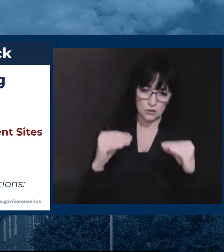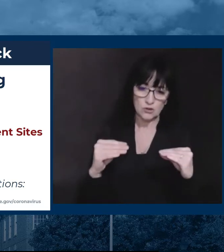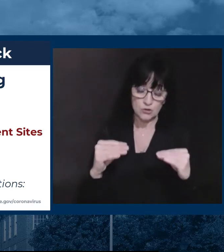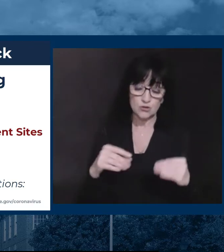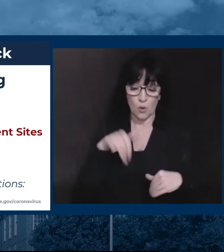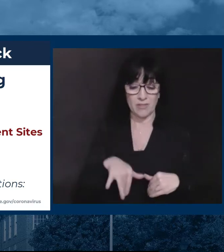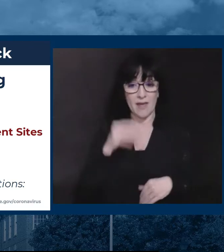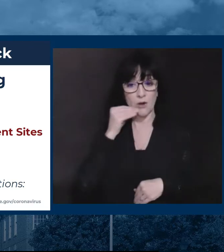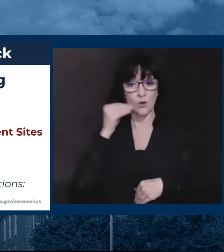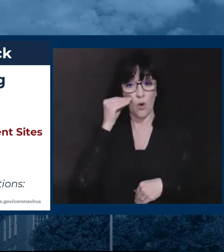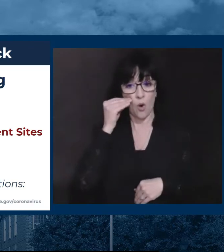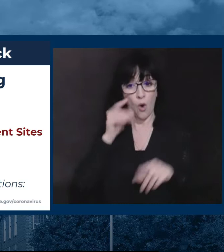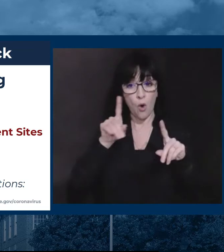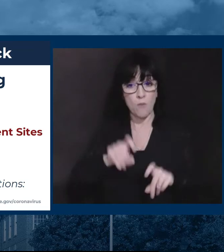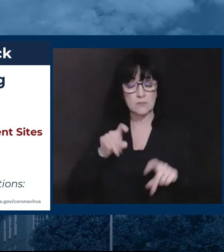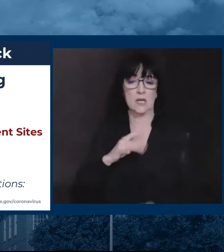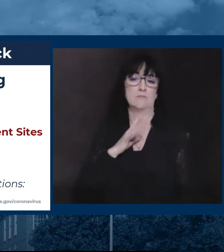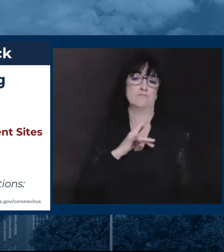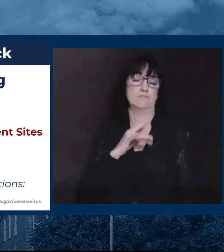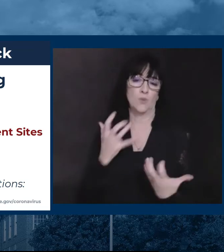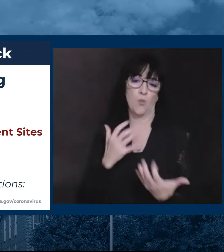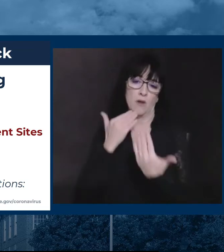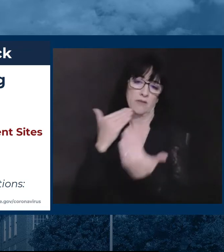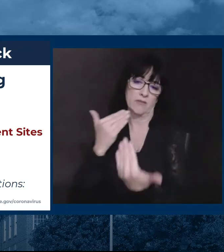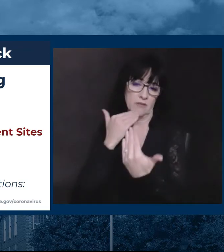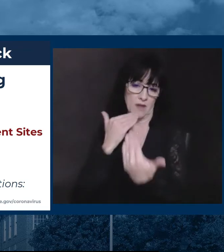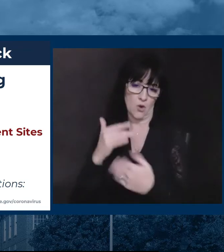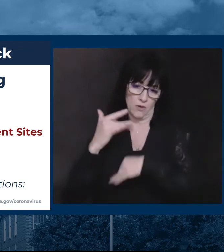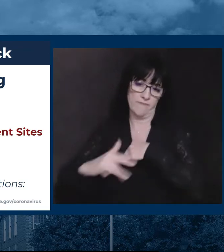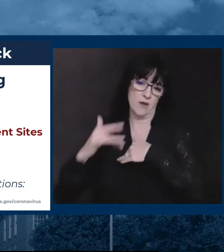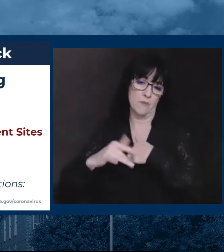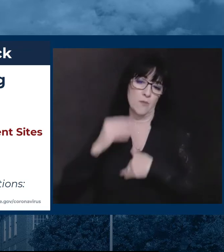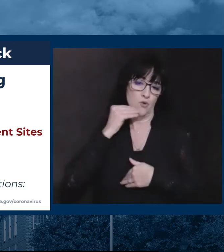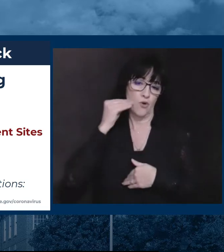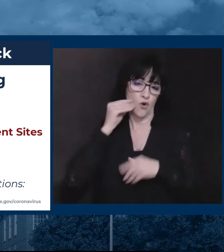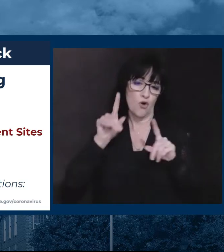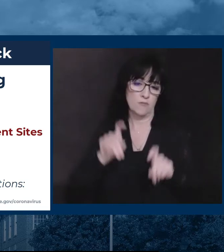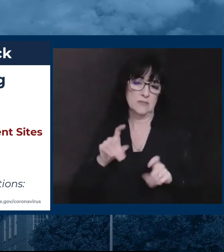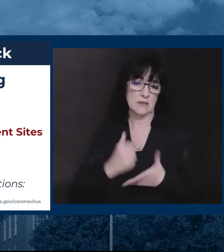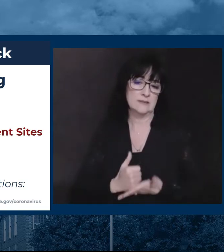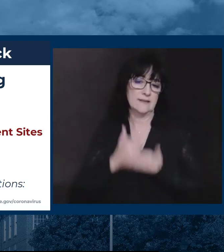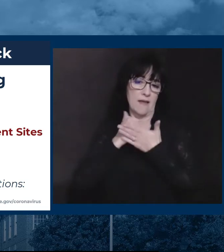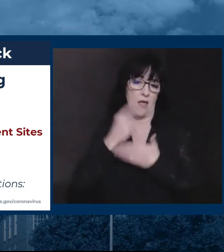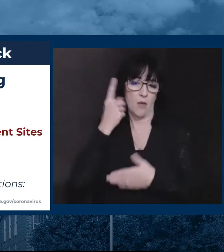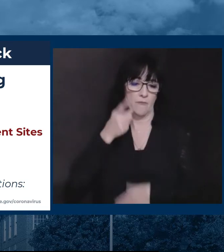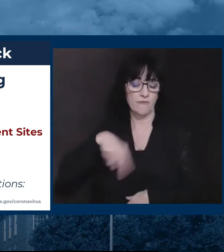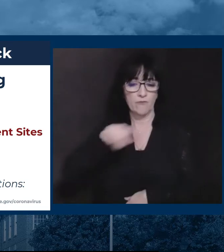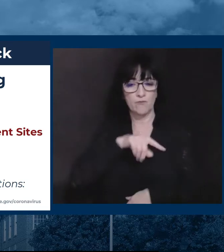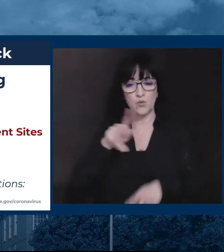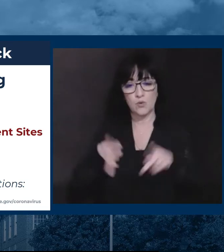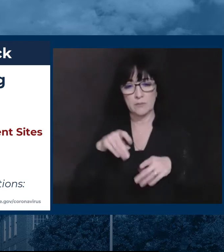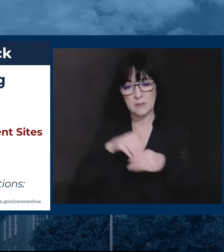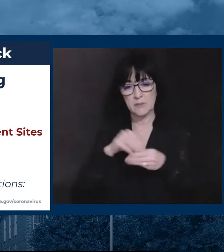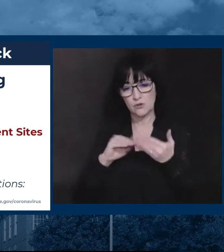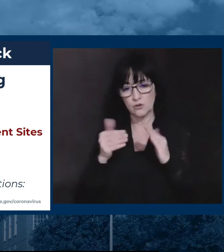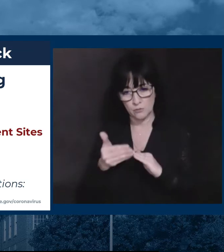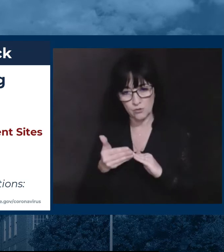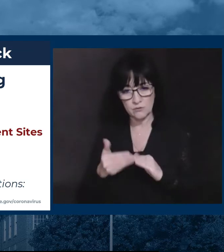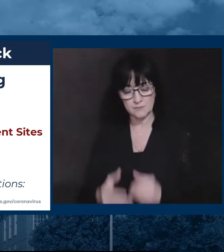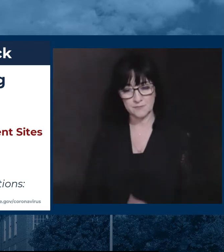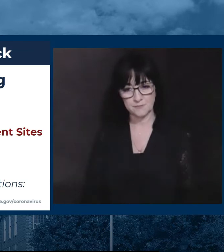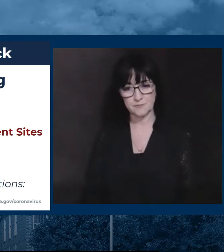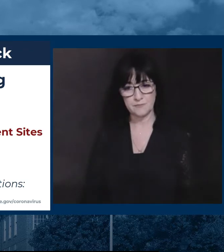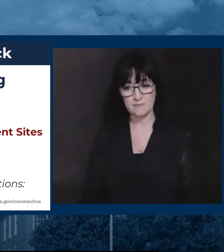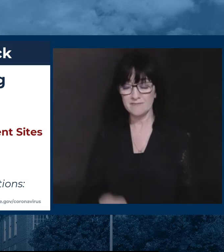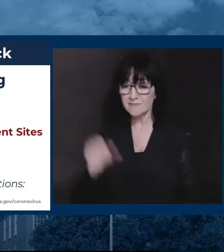helpful. We also saw amazing efforts to test throughout the community. More than ever before,